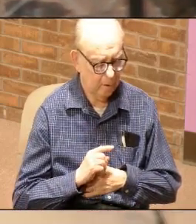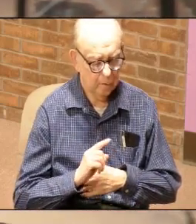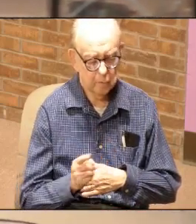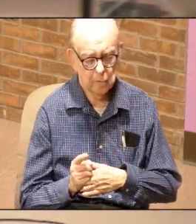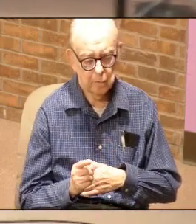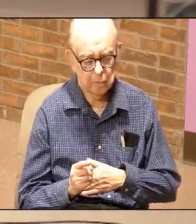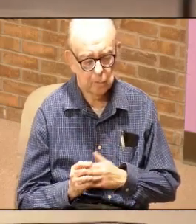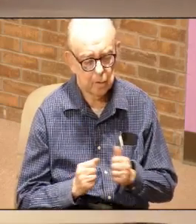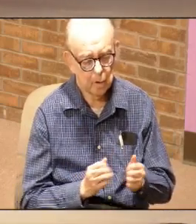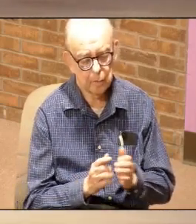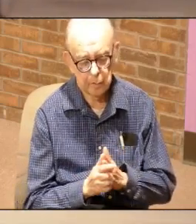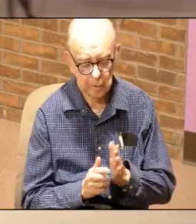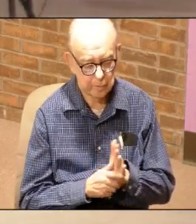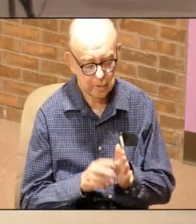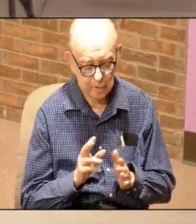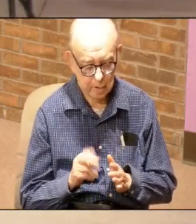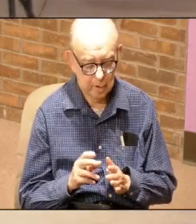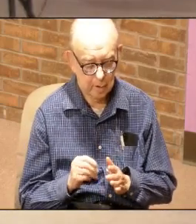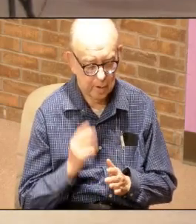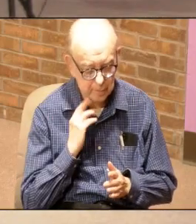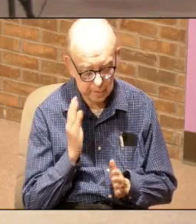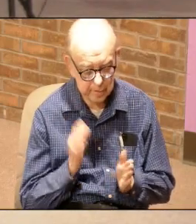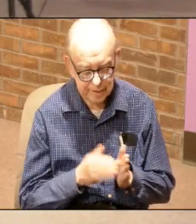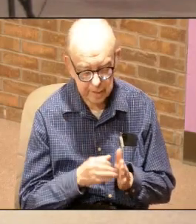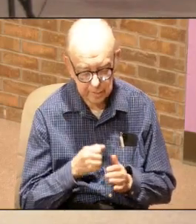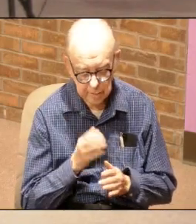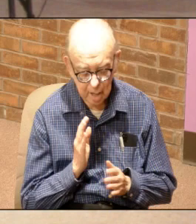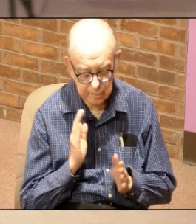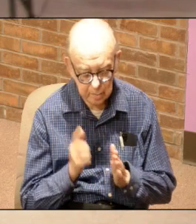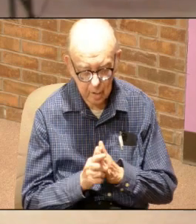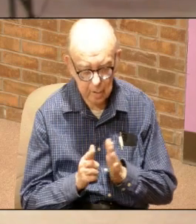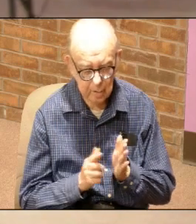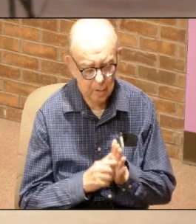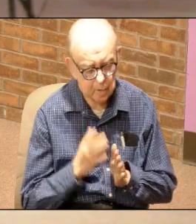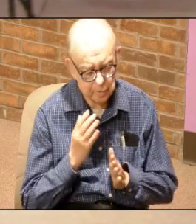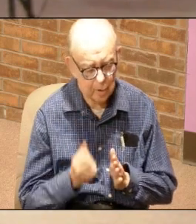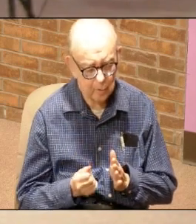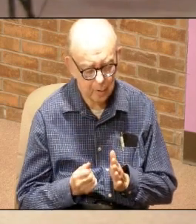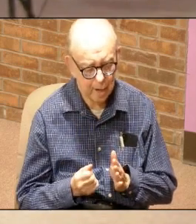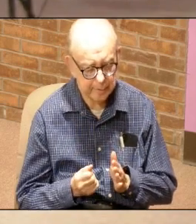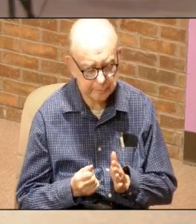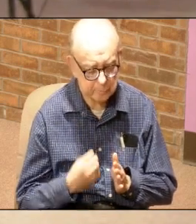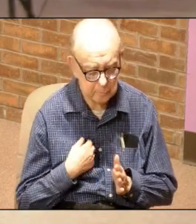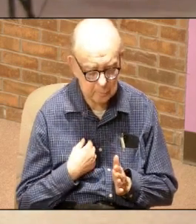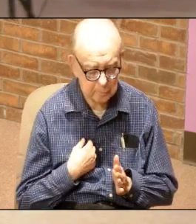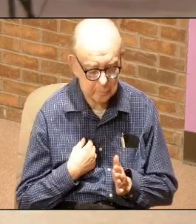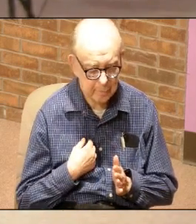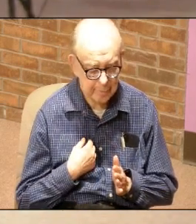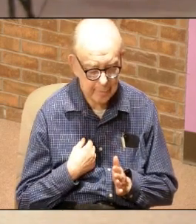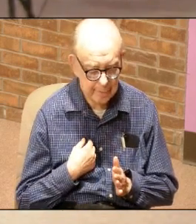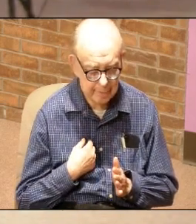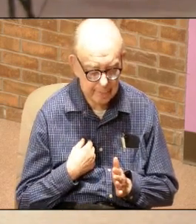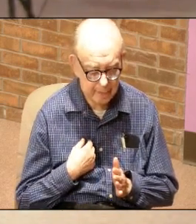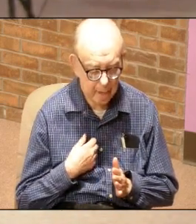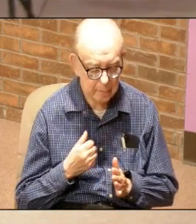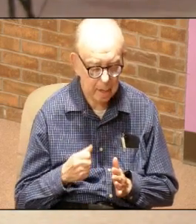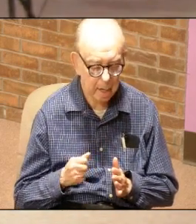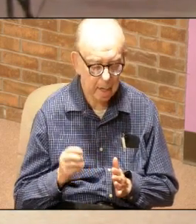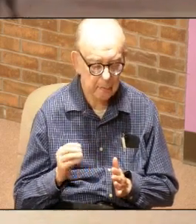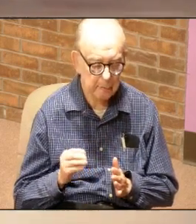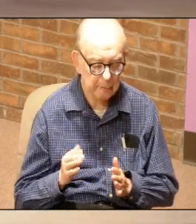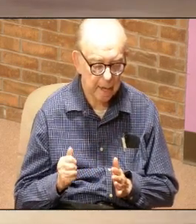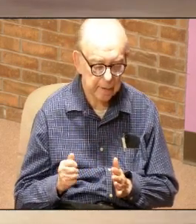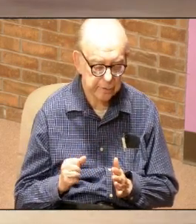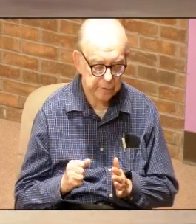No. If they're in direct violation with God, no. Why? Because I'm an ambassador for